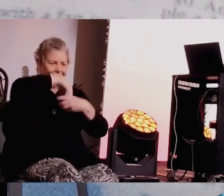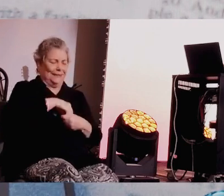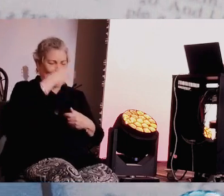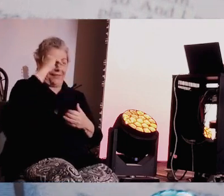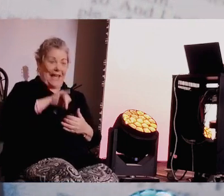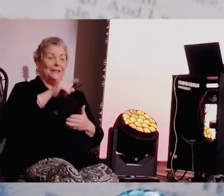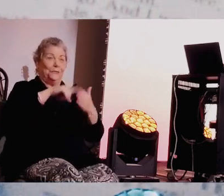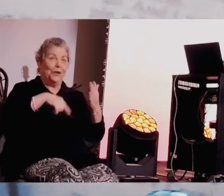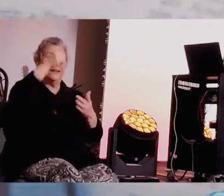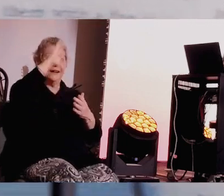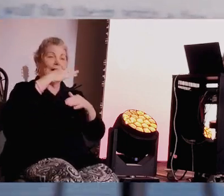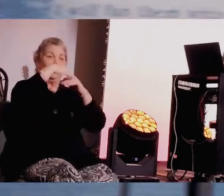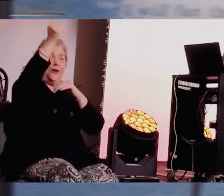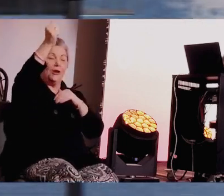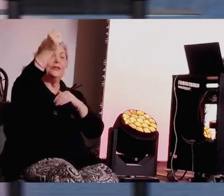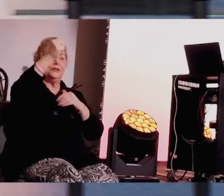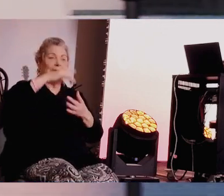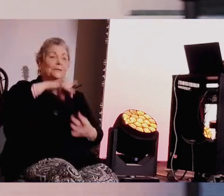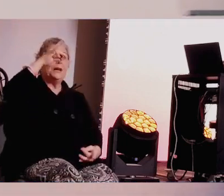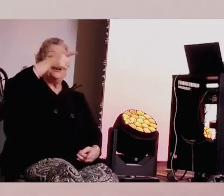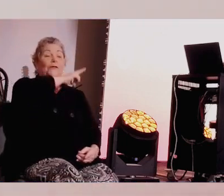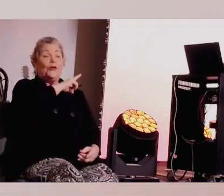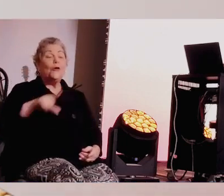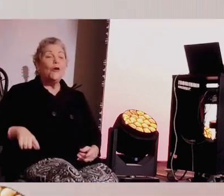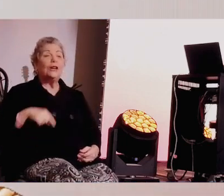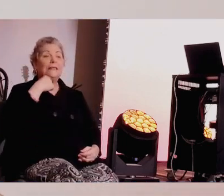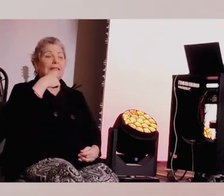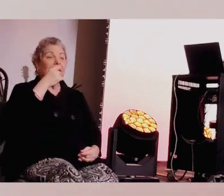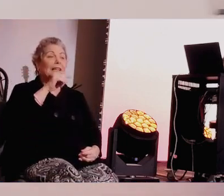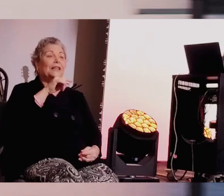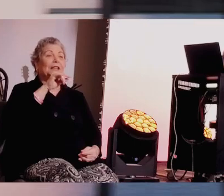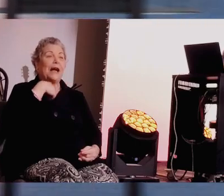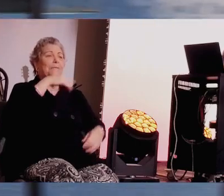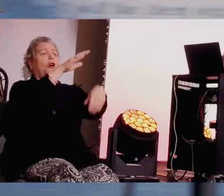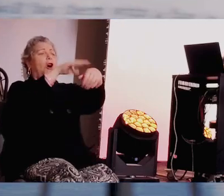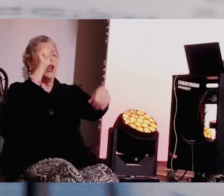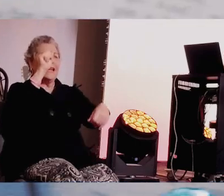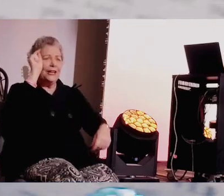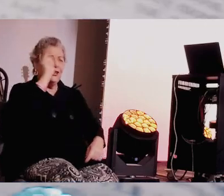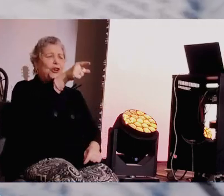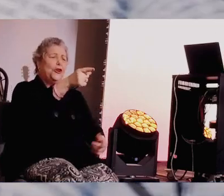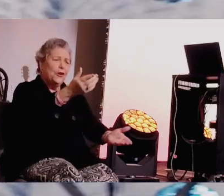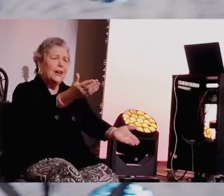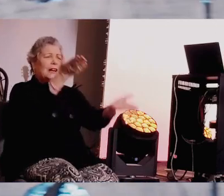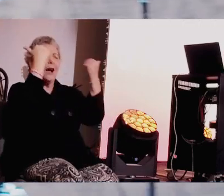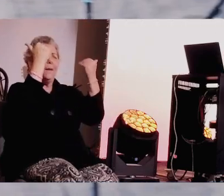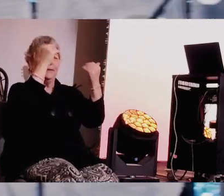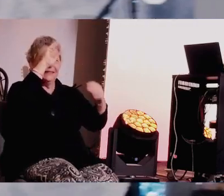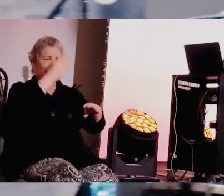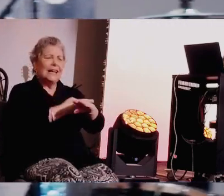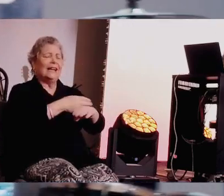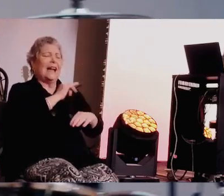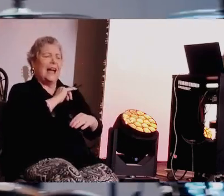is what he's calling you to. It was the Spirit of the Lord that said, Jeremy, I'm calling you. Come, son,